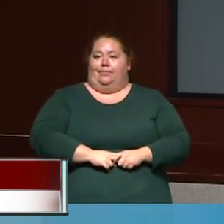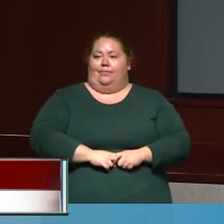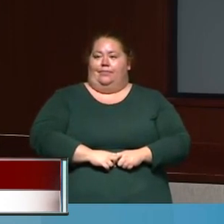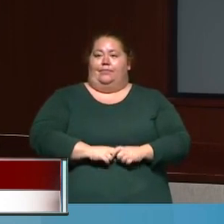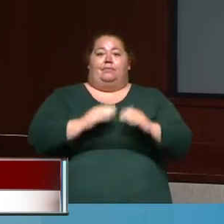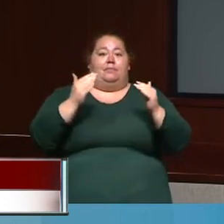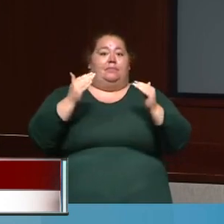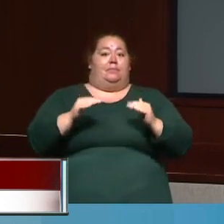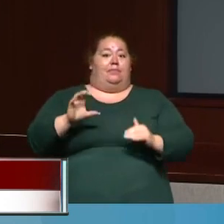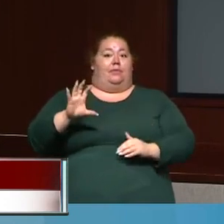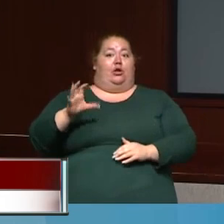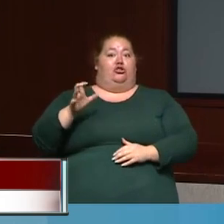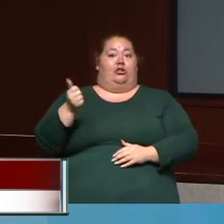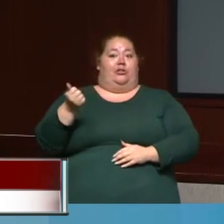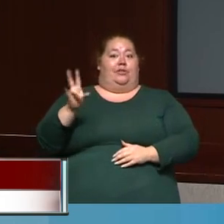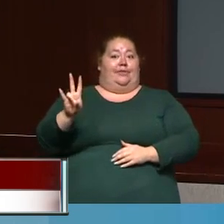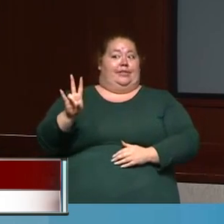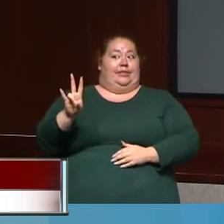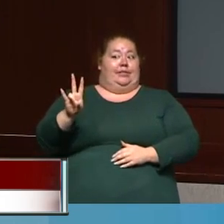Channel 17?